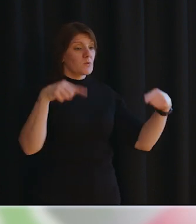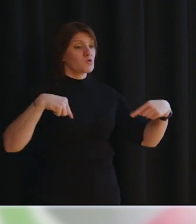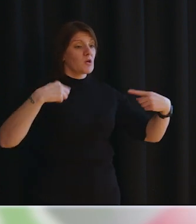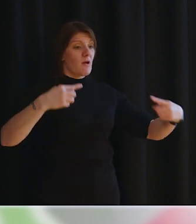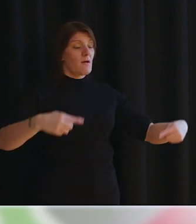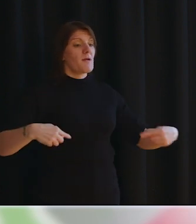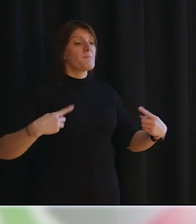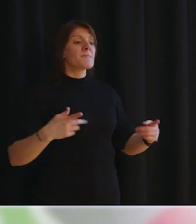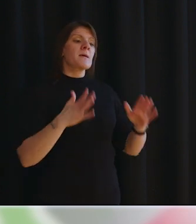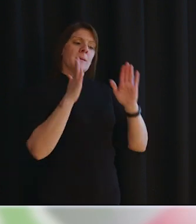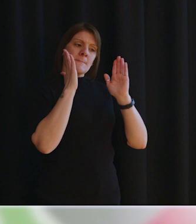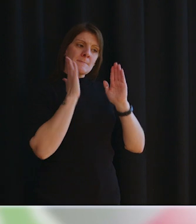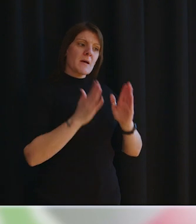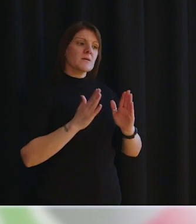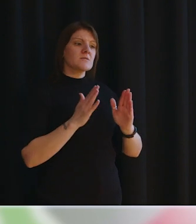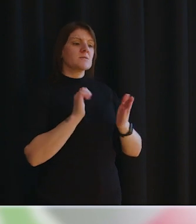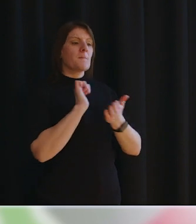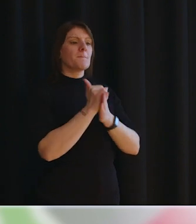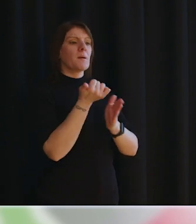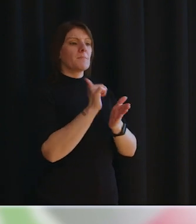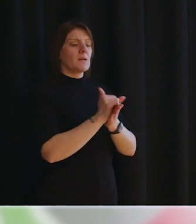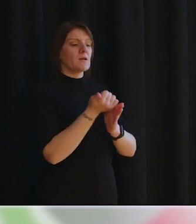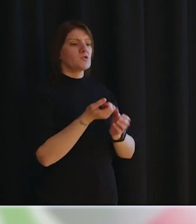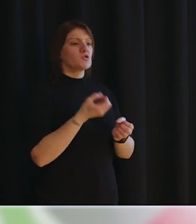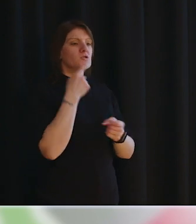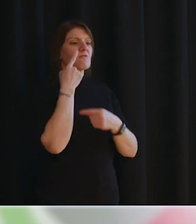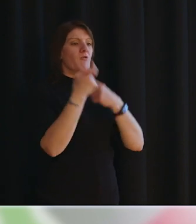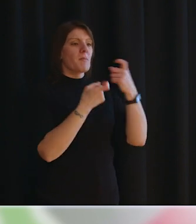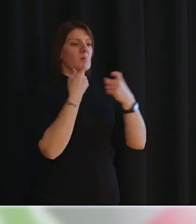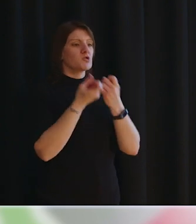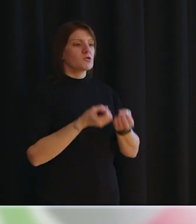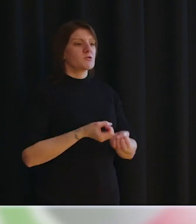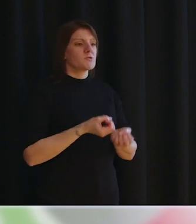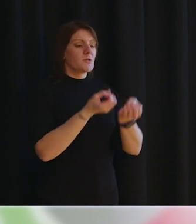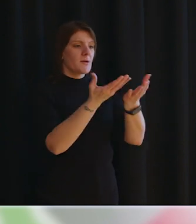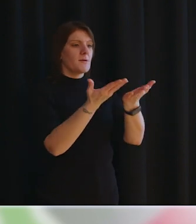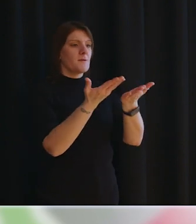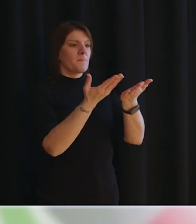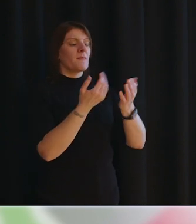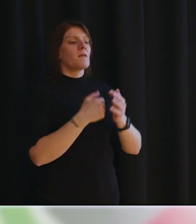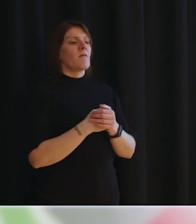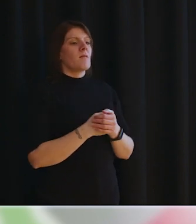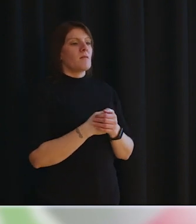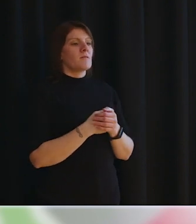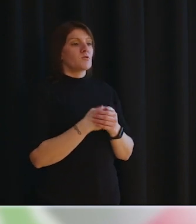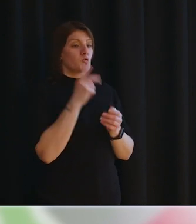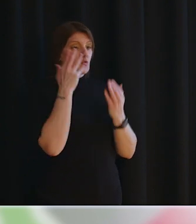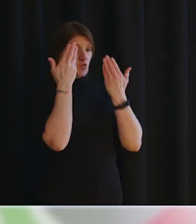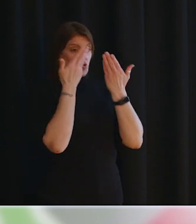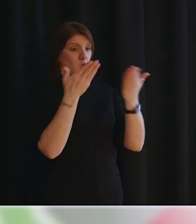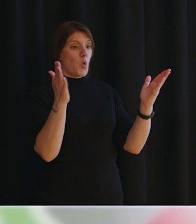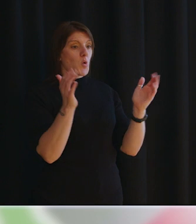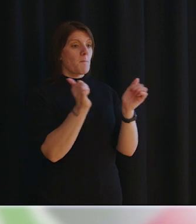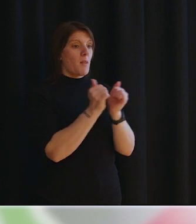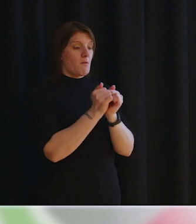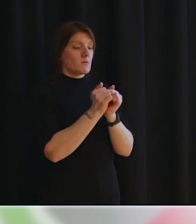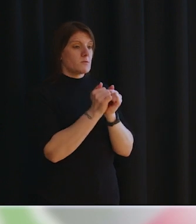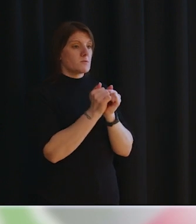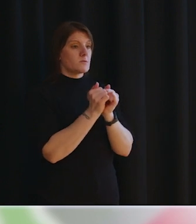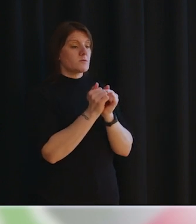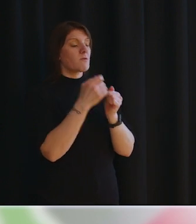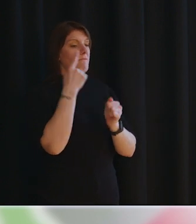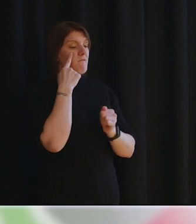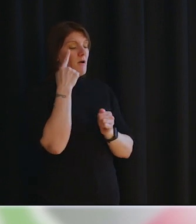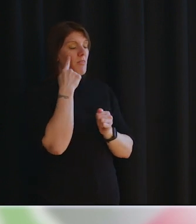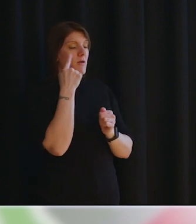They also must publish information to demonstrate compliance. So you'll find that in SEND policies, information reports, and that will be on the local